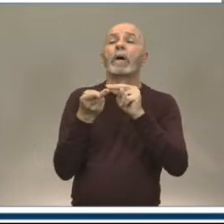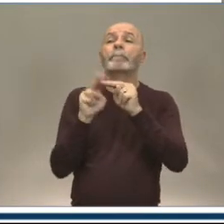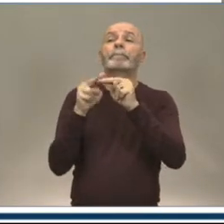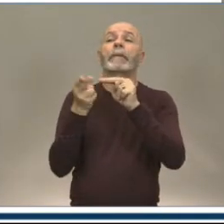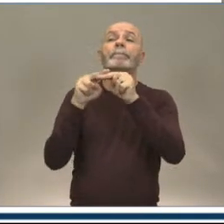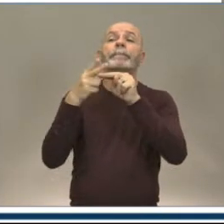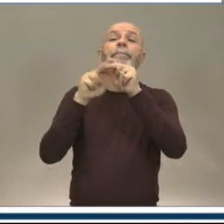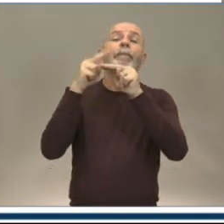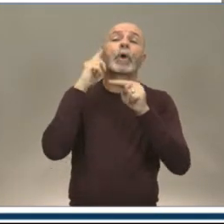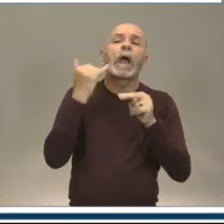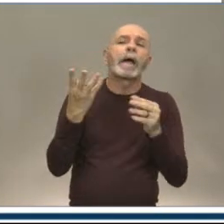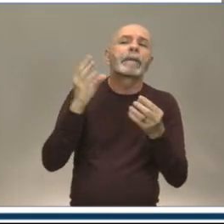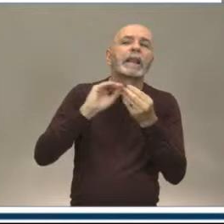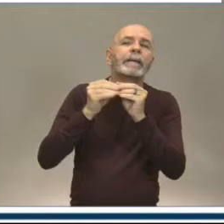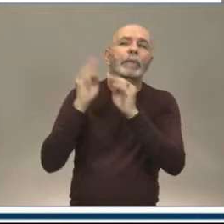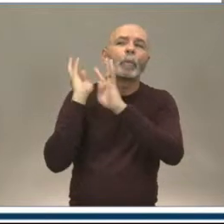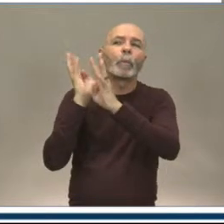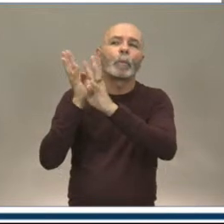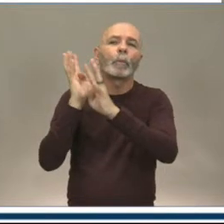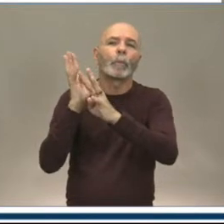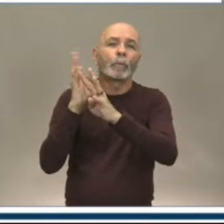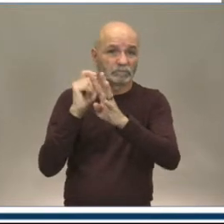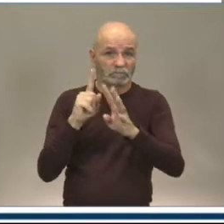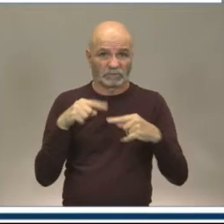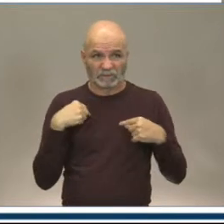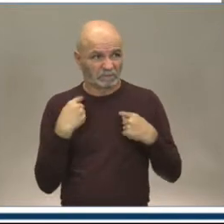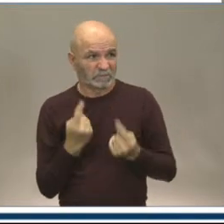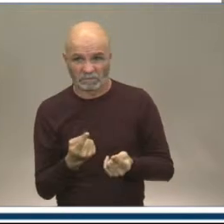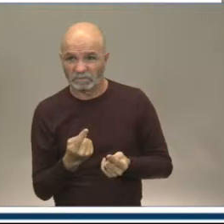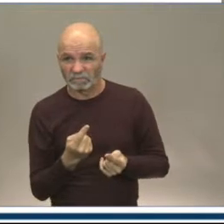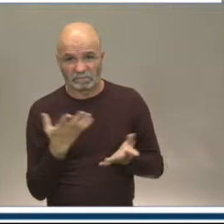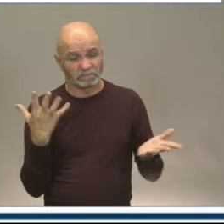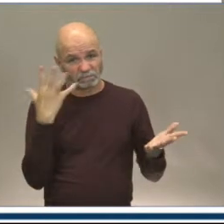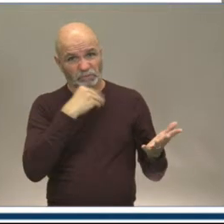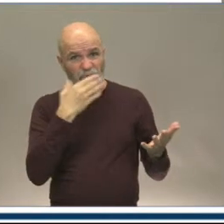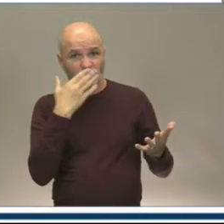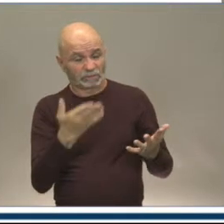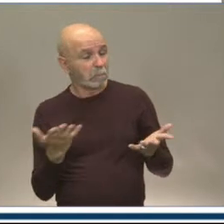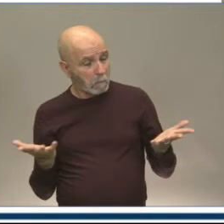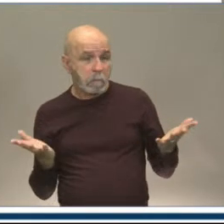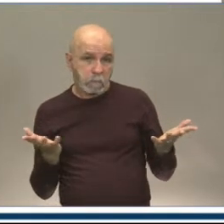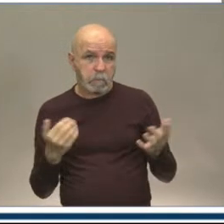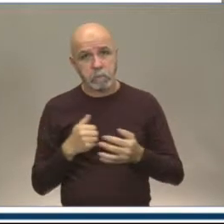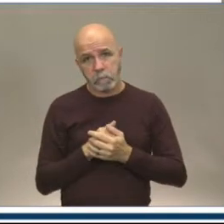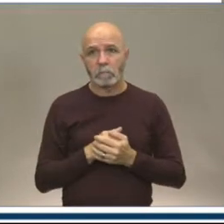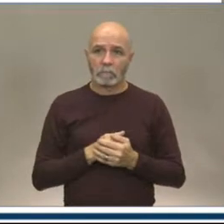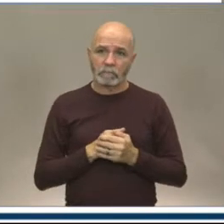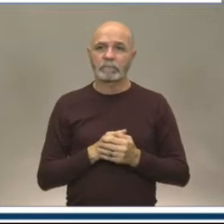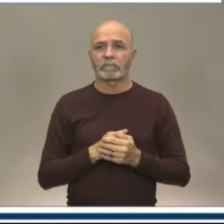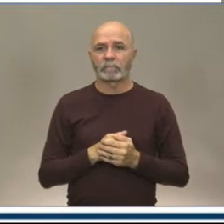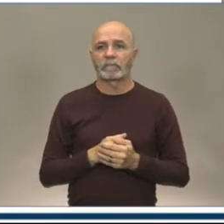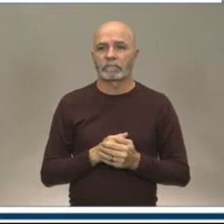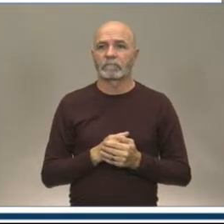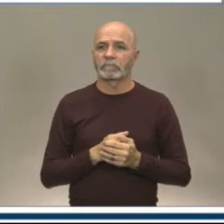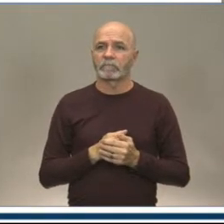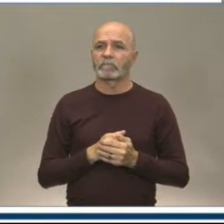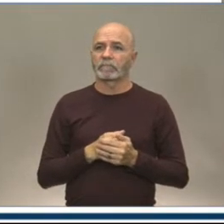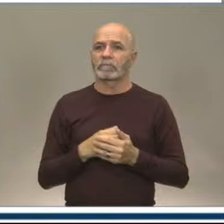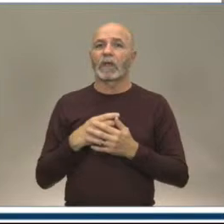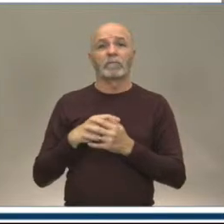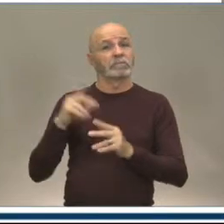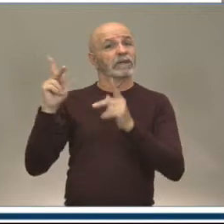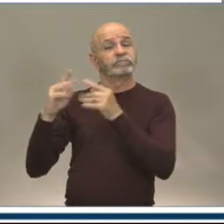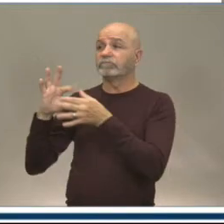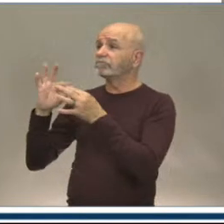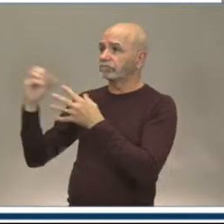the data we have so far would say that this has been a very effective program, and we're getting good uptake, good reporting of